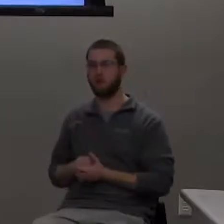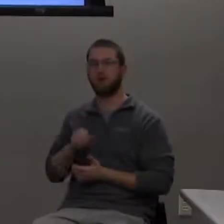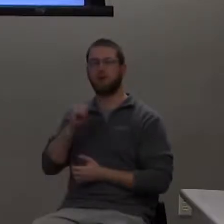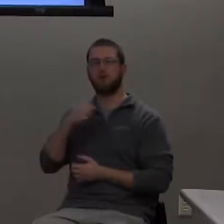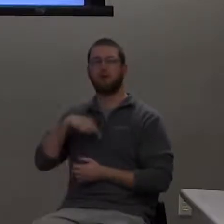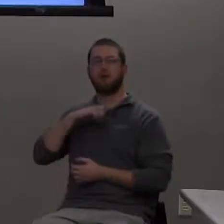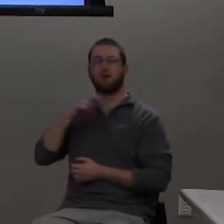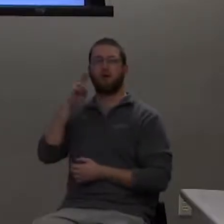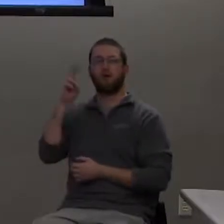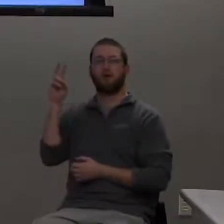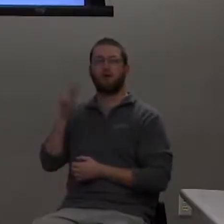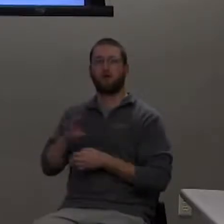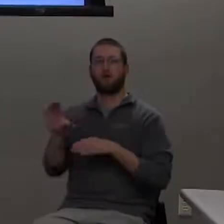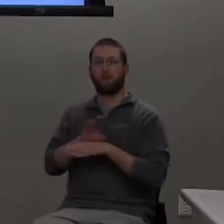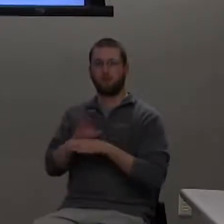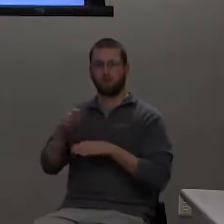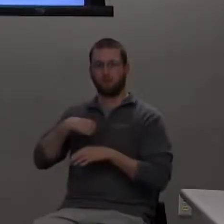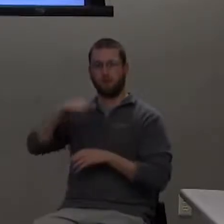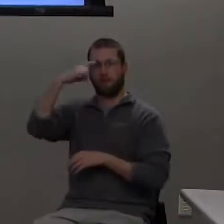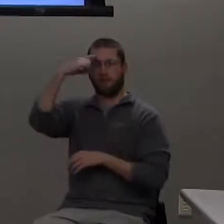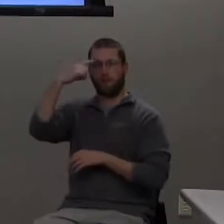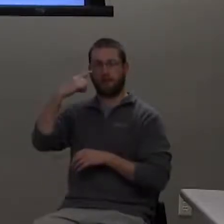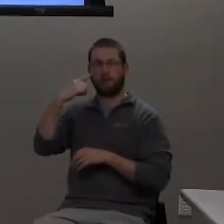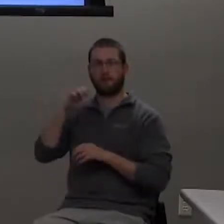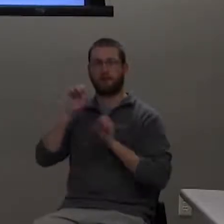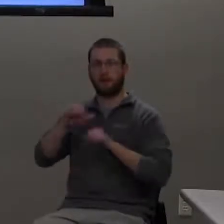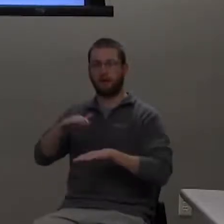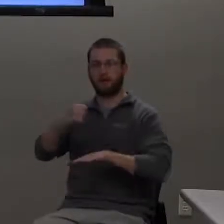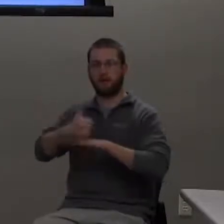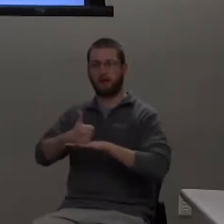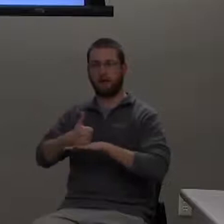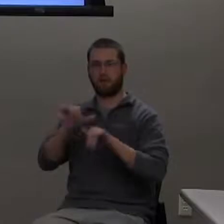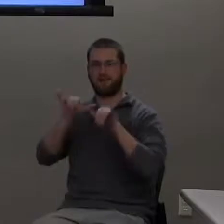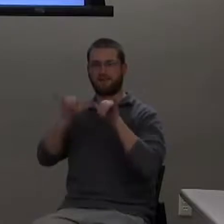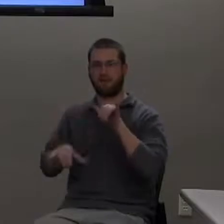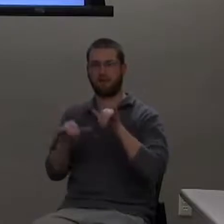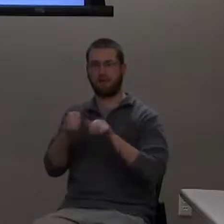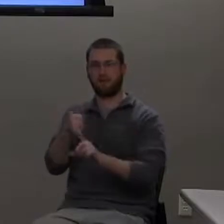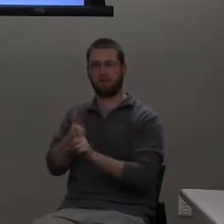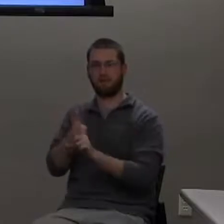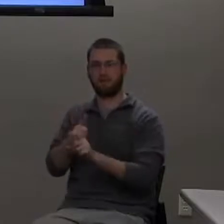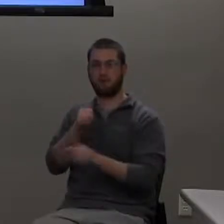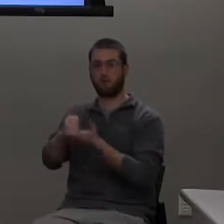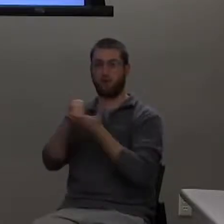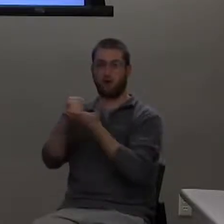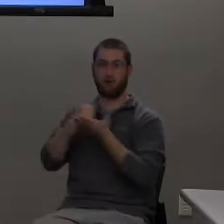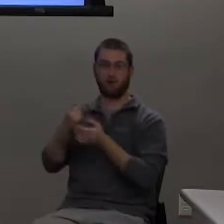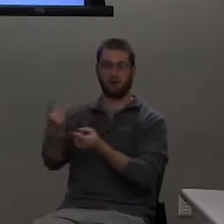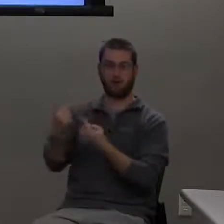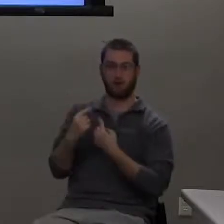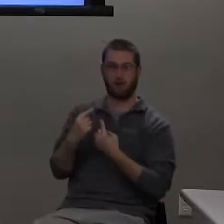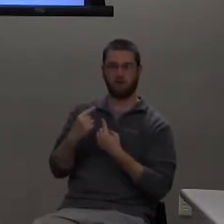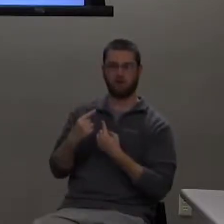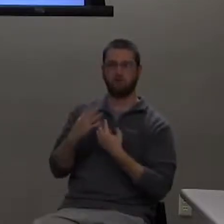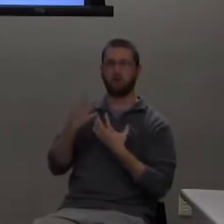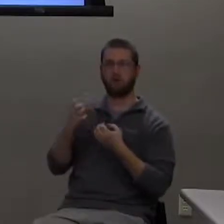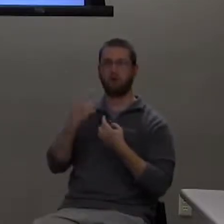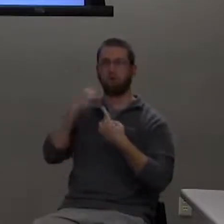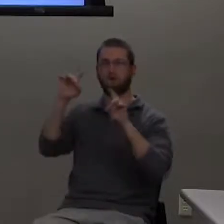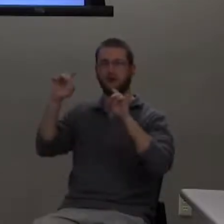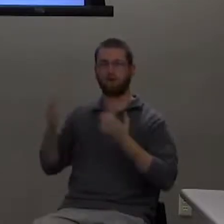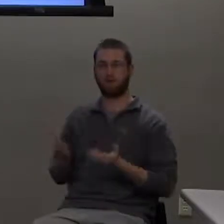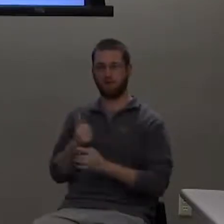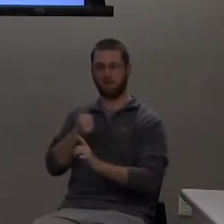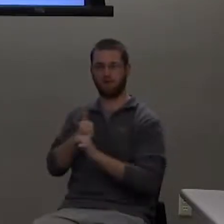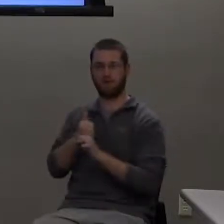when we looked at this, we looked at businesses we think that will be able to sustain on their own. Whether you help them get here or not, they'll be able to be successful here in the community.